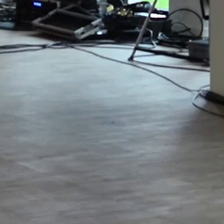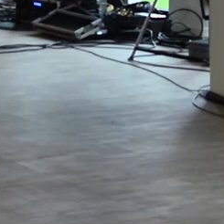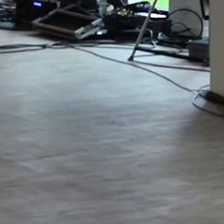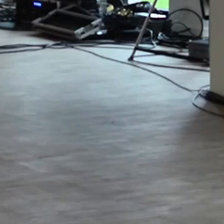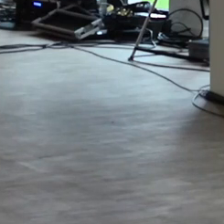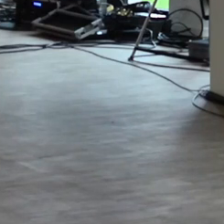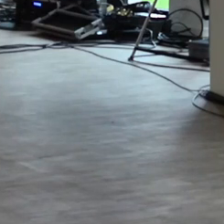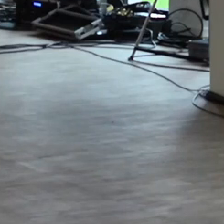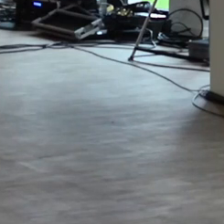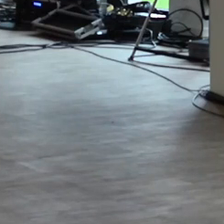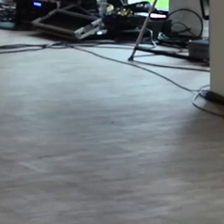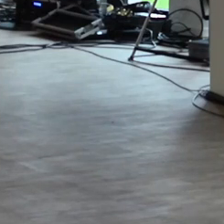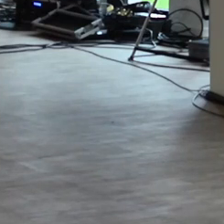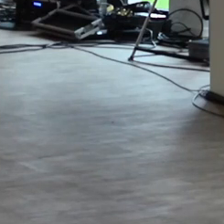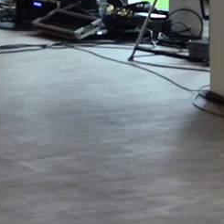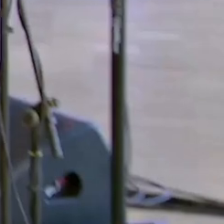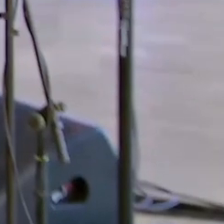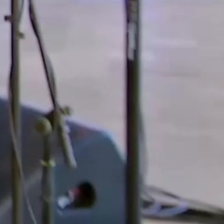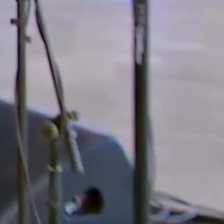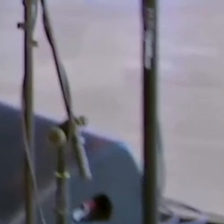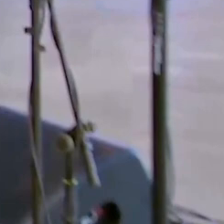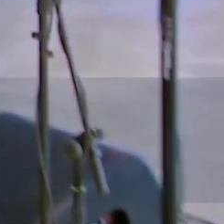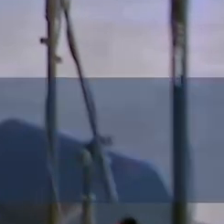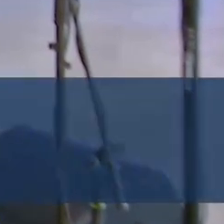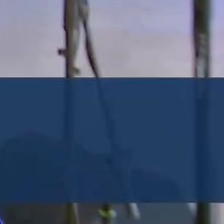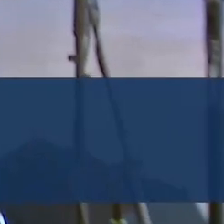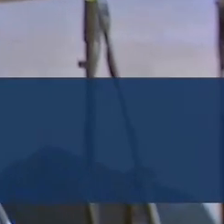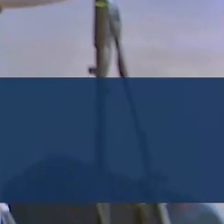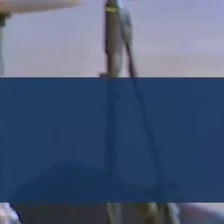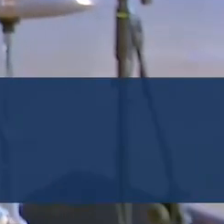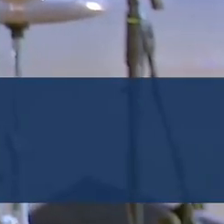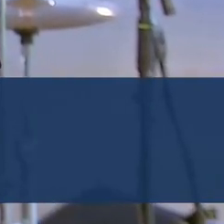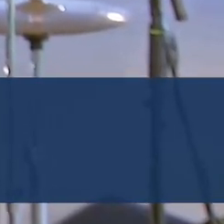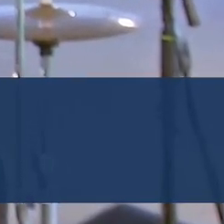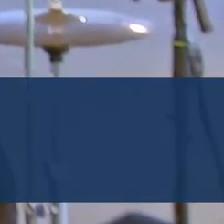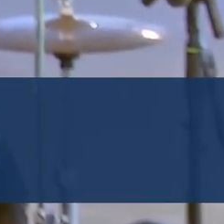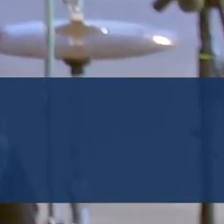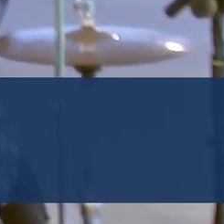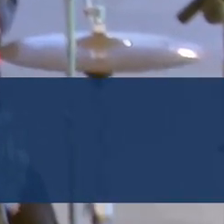that you won't see the love there that's sleeping.